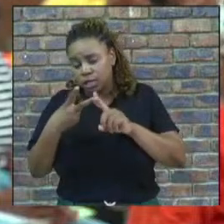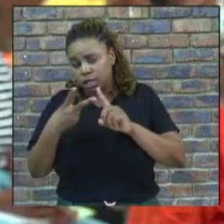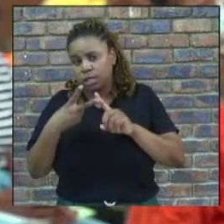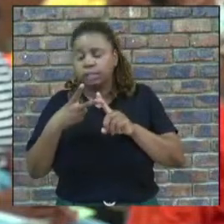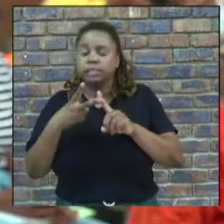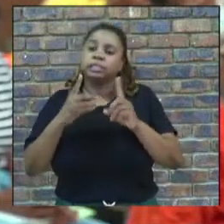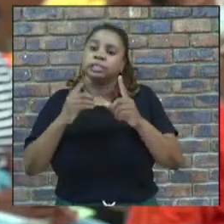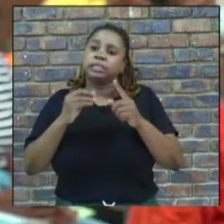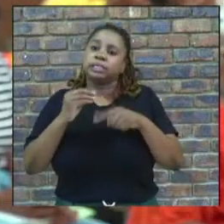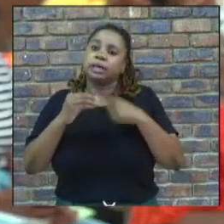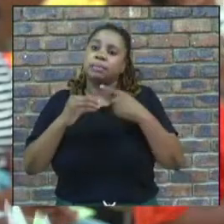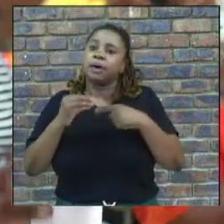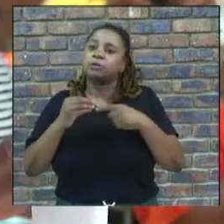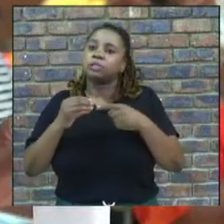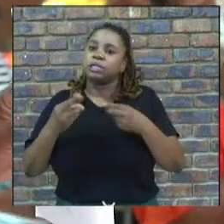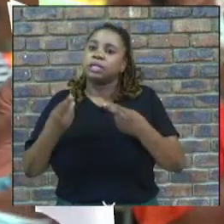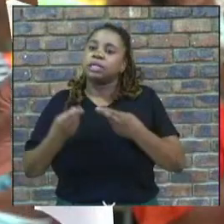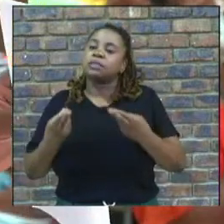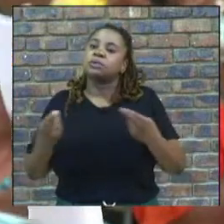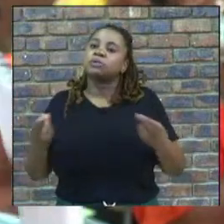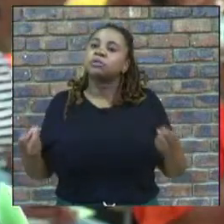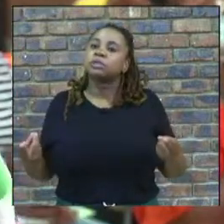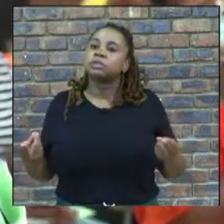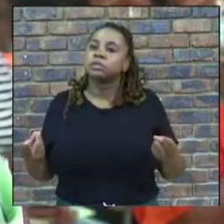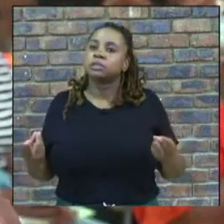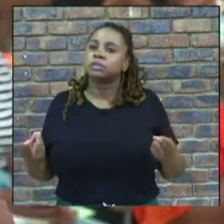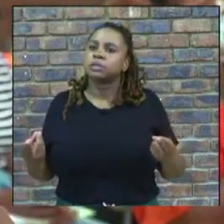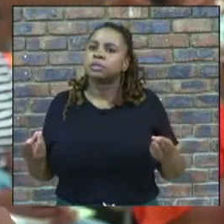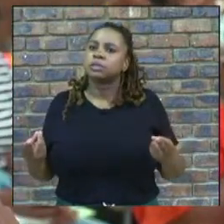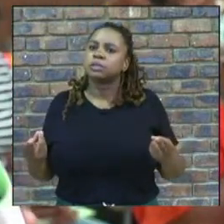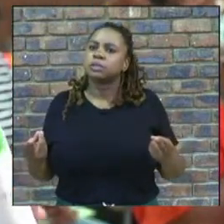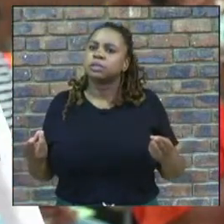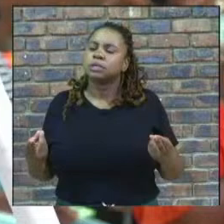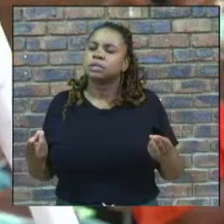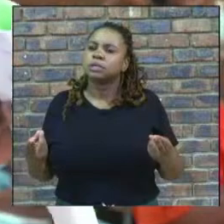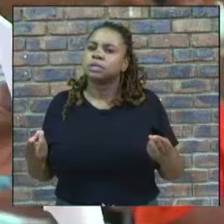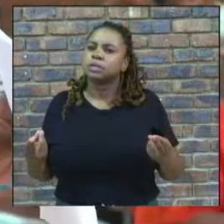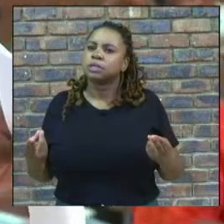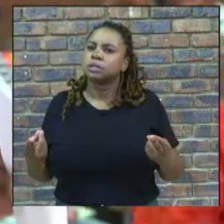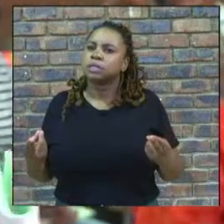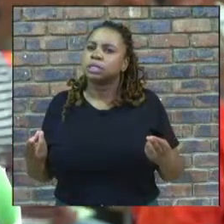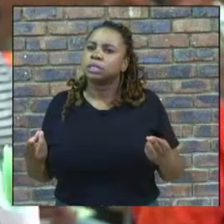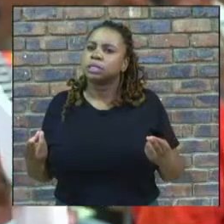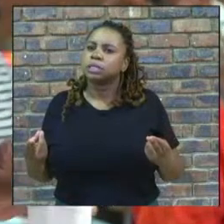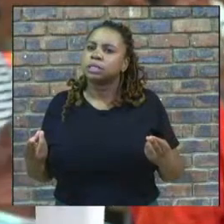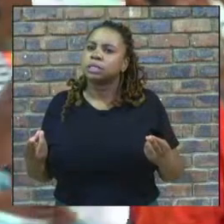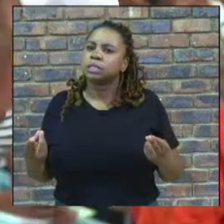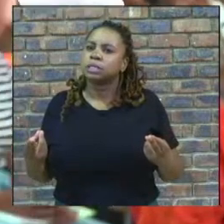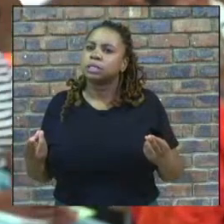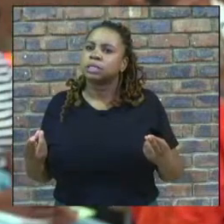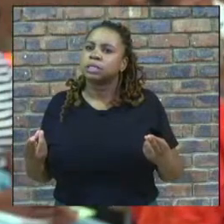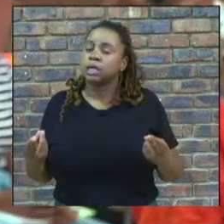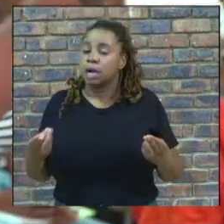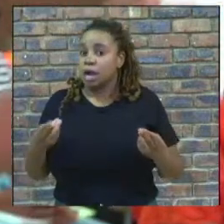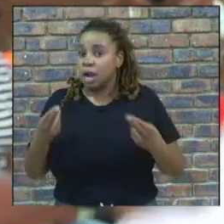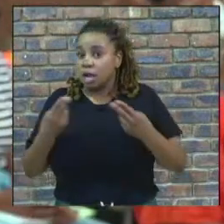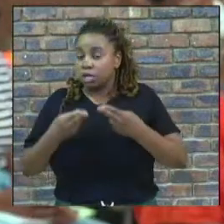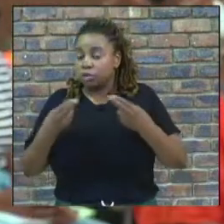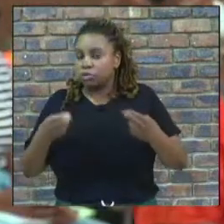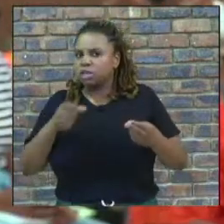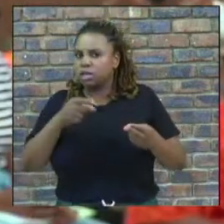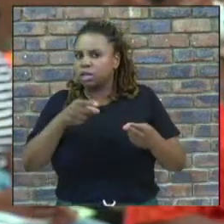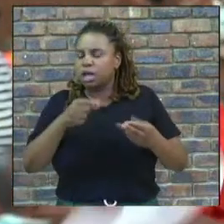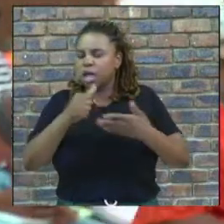be in the coastal areas. What national interest will this has for those that are